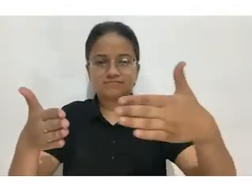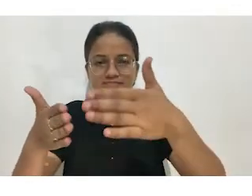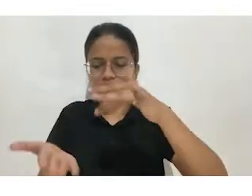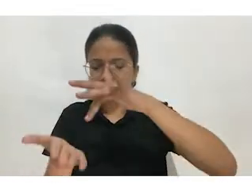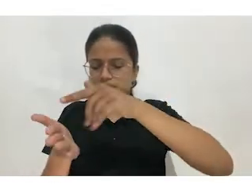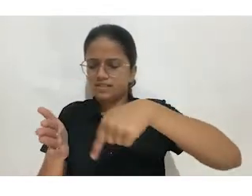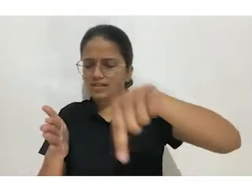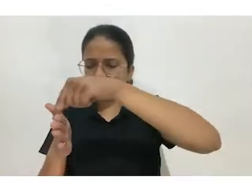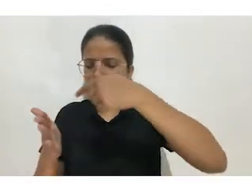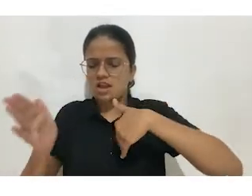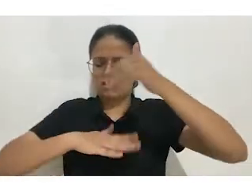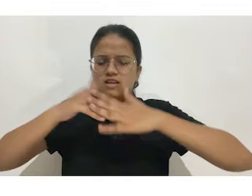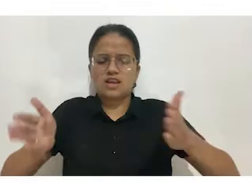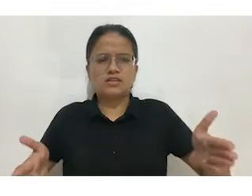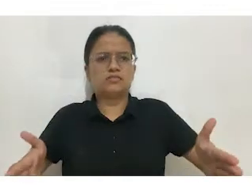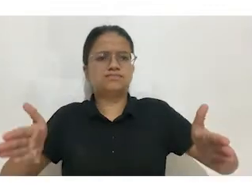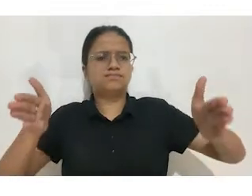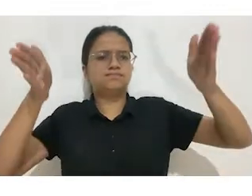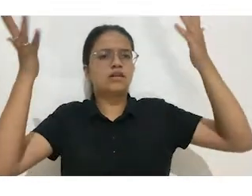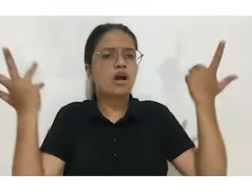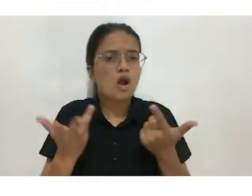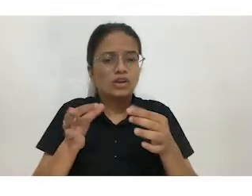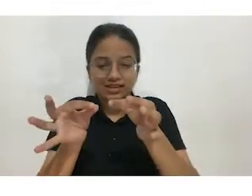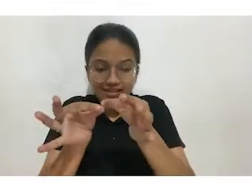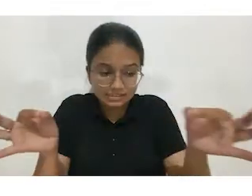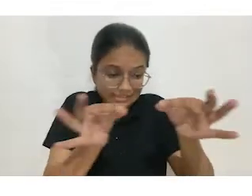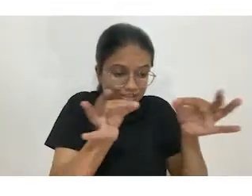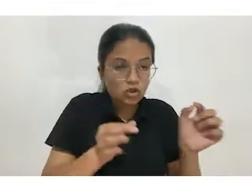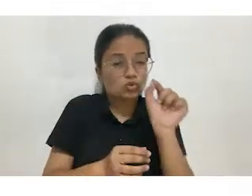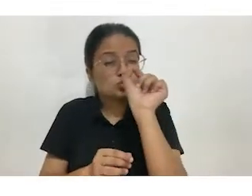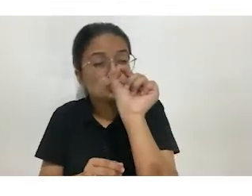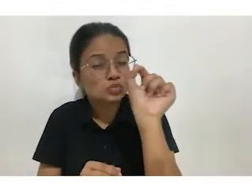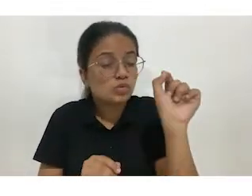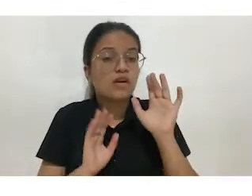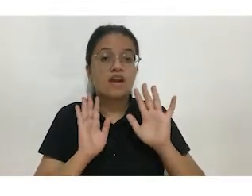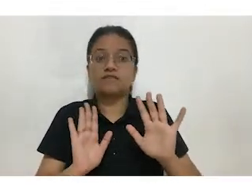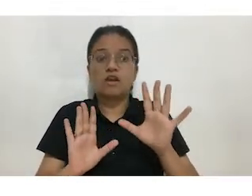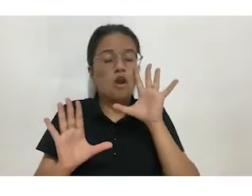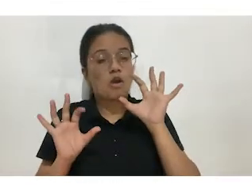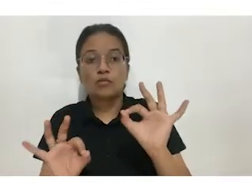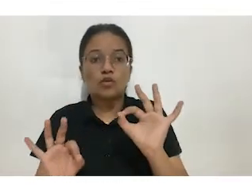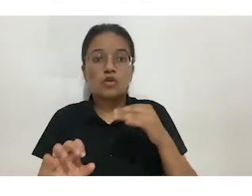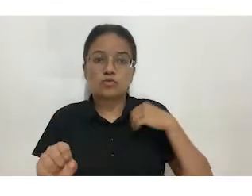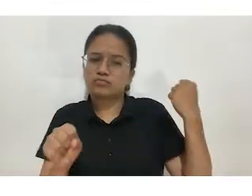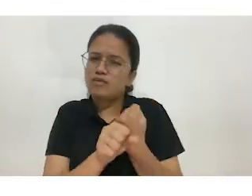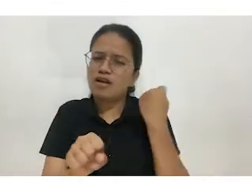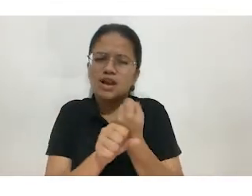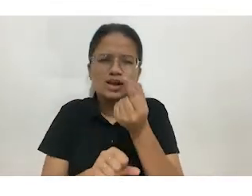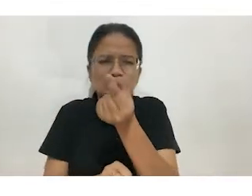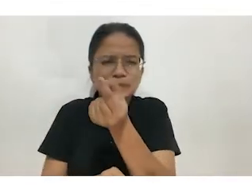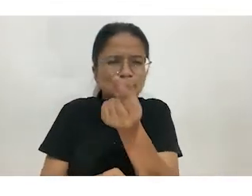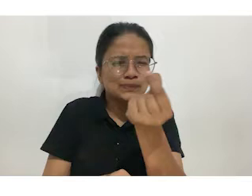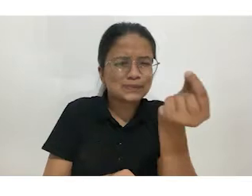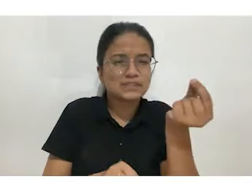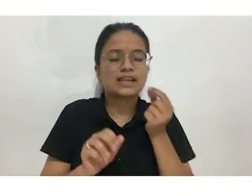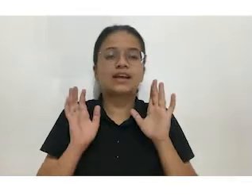was challenges with how much could we build. Every square inch is precious. We had to work within